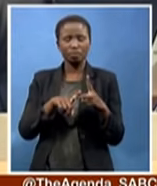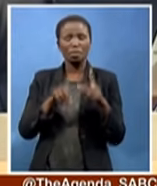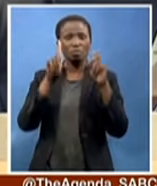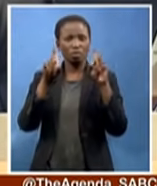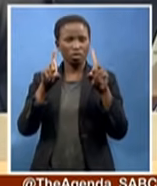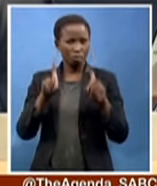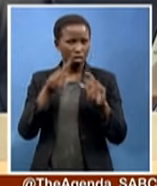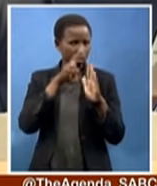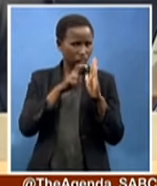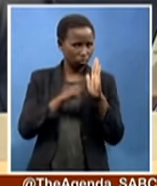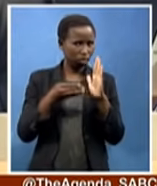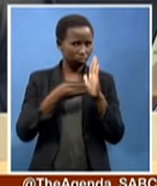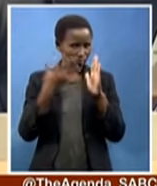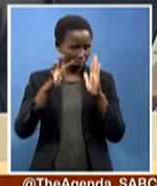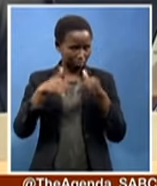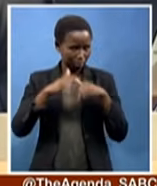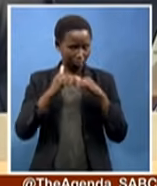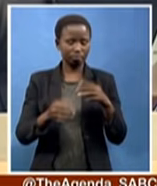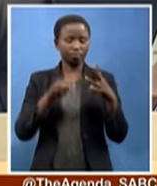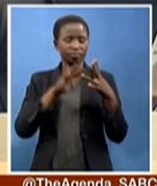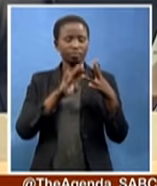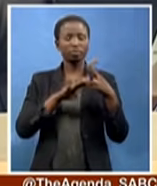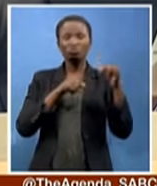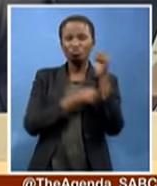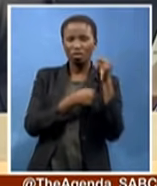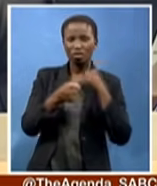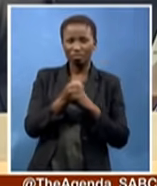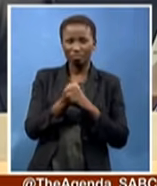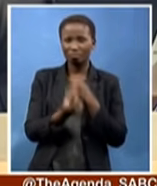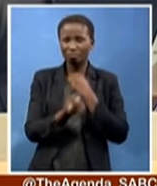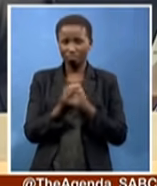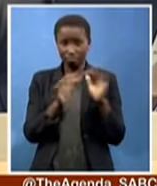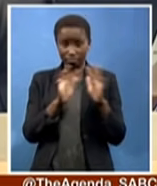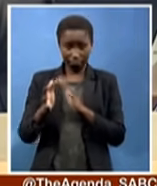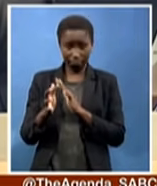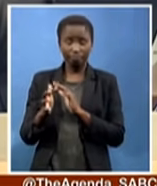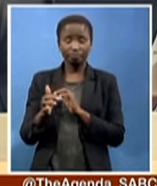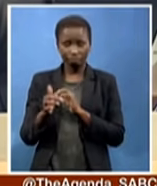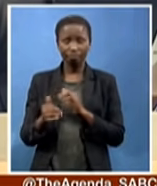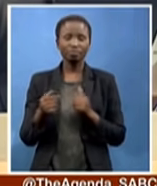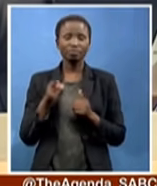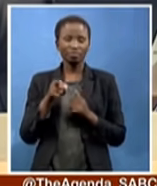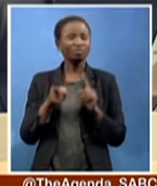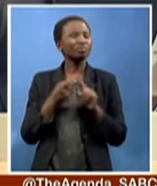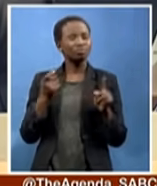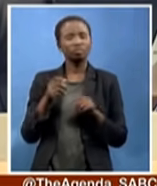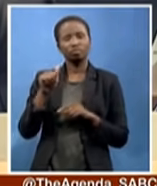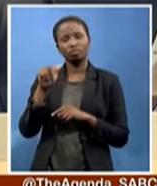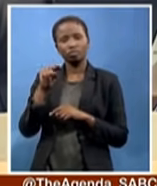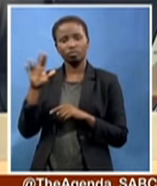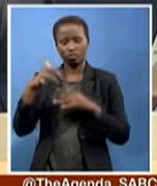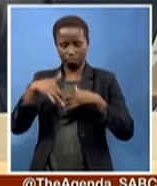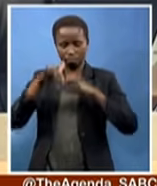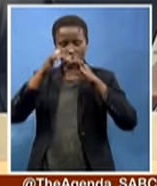and processes that the ANC has put in place to manage cadre development and